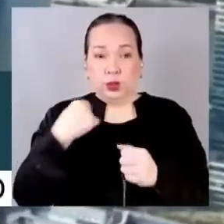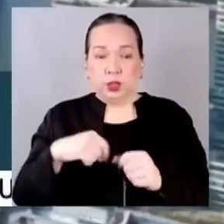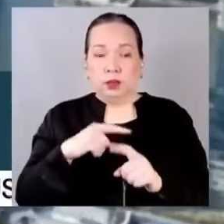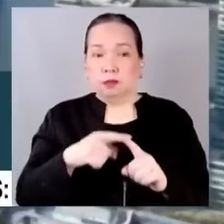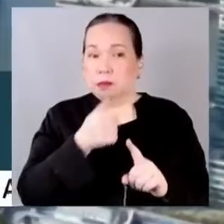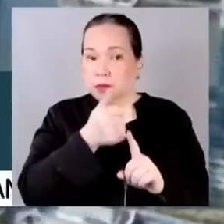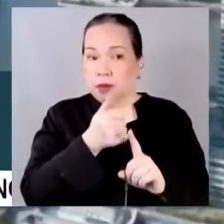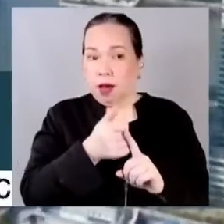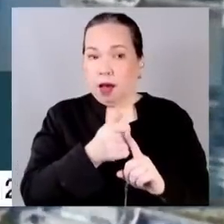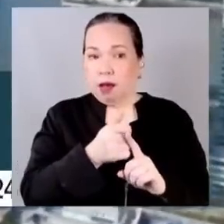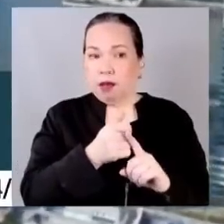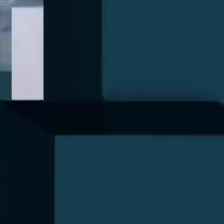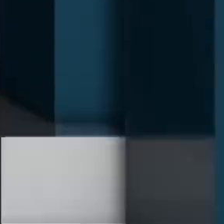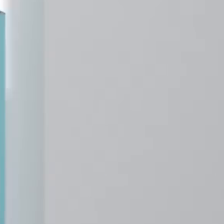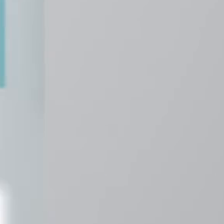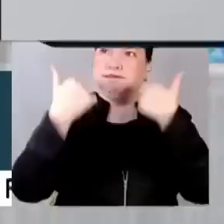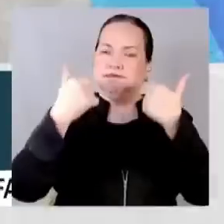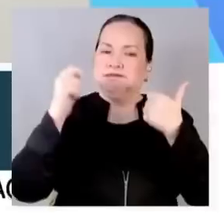needed.